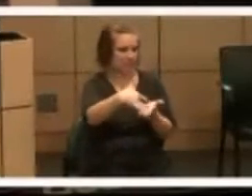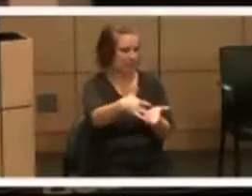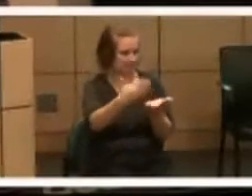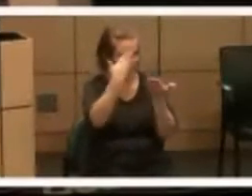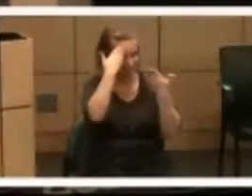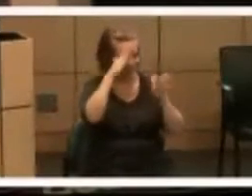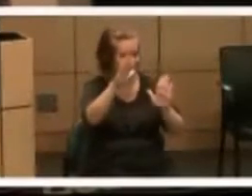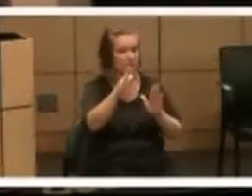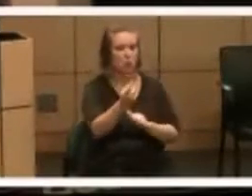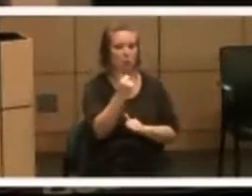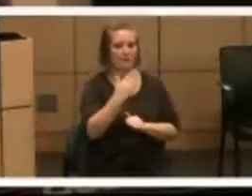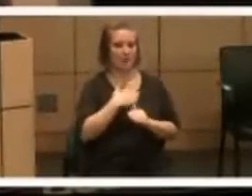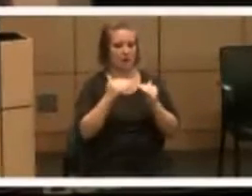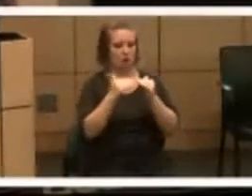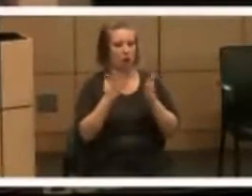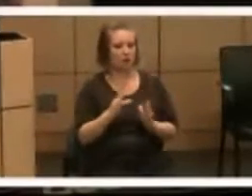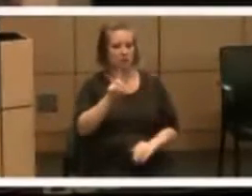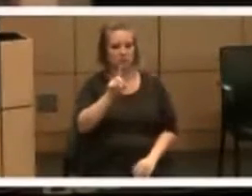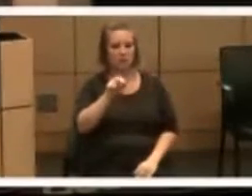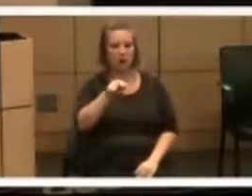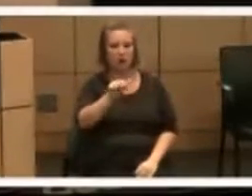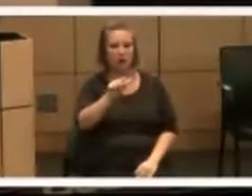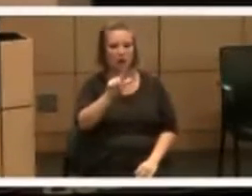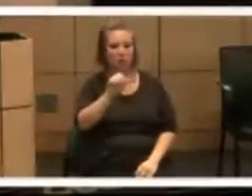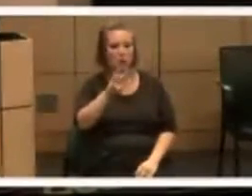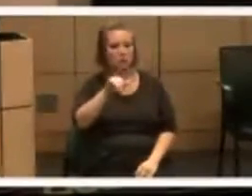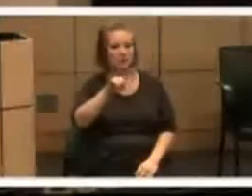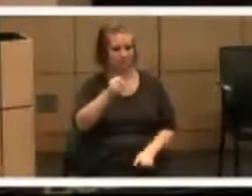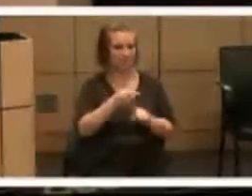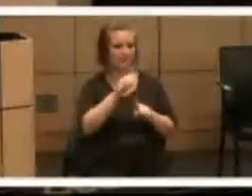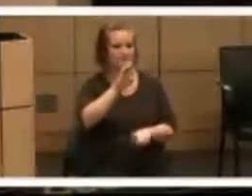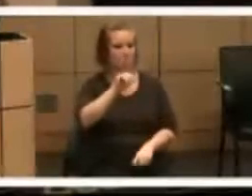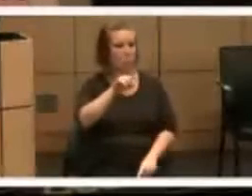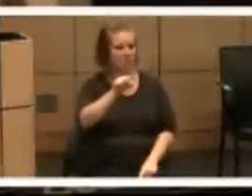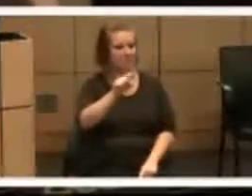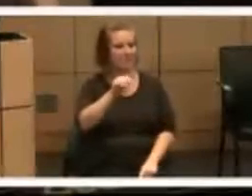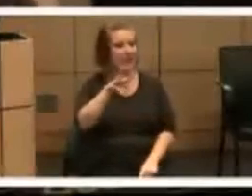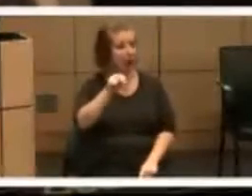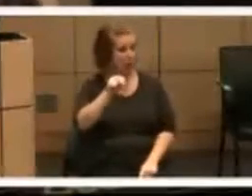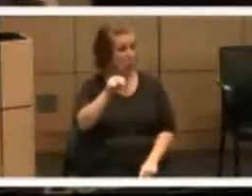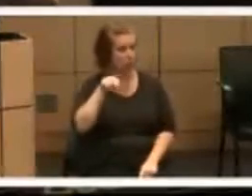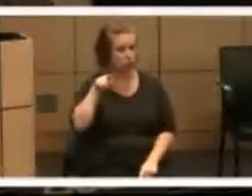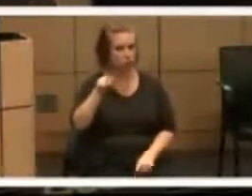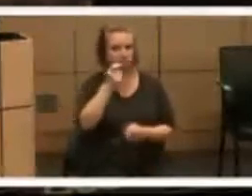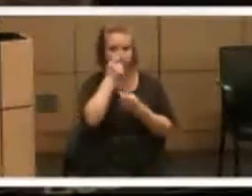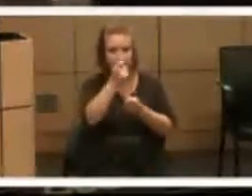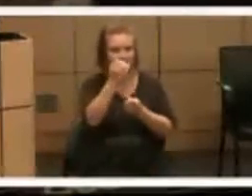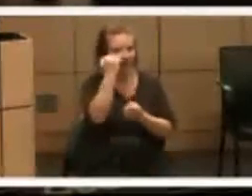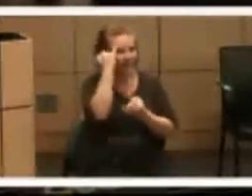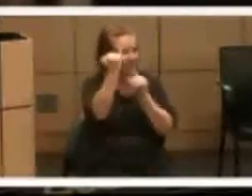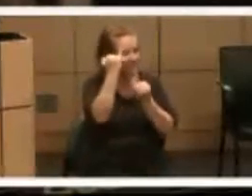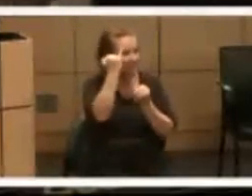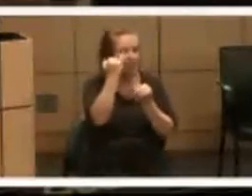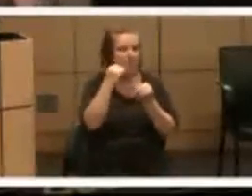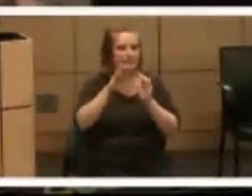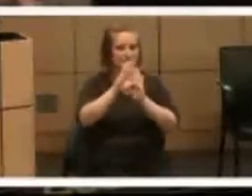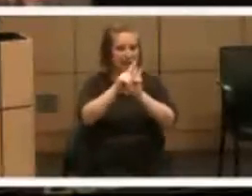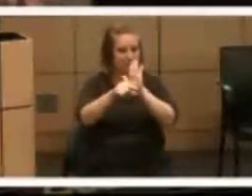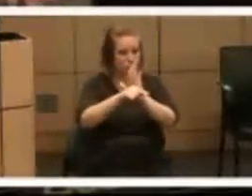of my colleagues at Boys Town, Donna Lewis, is really interested in the idea that the background is